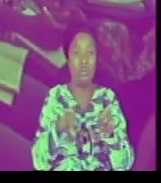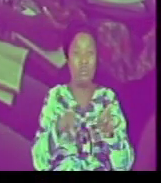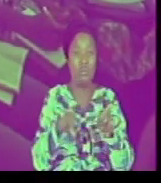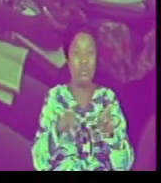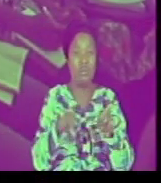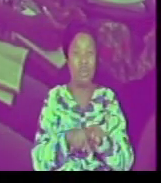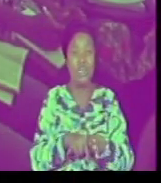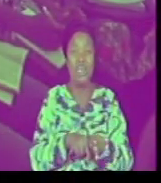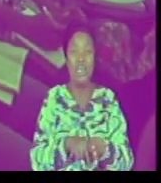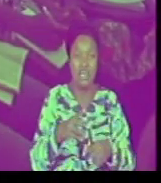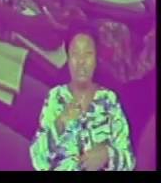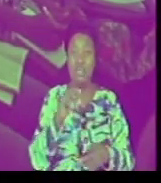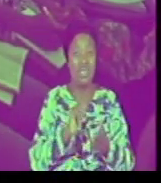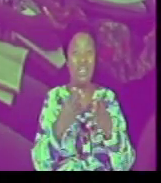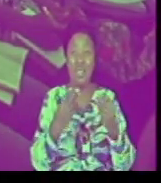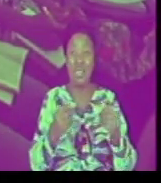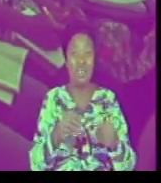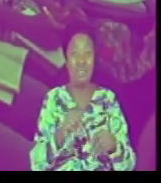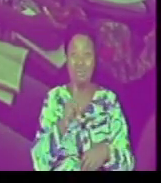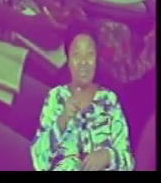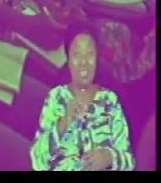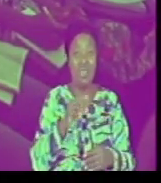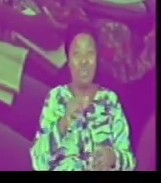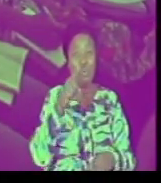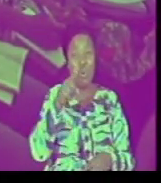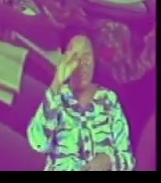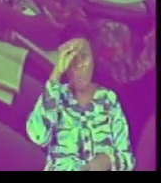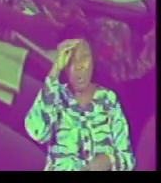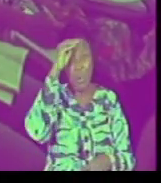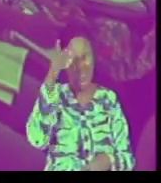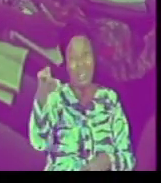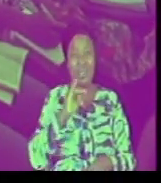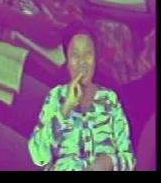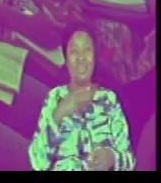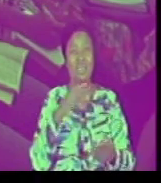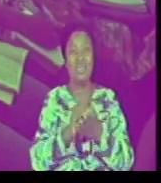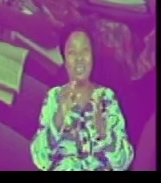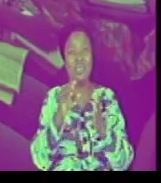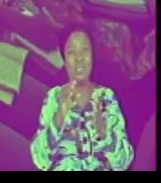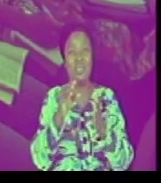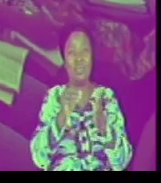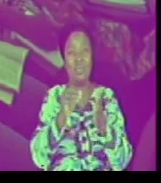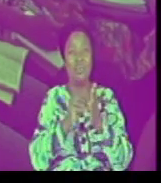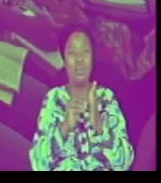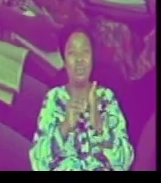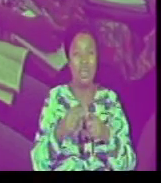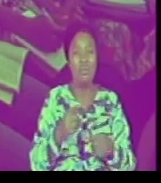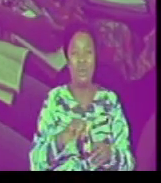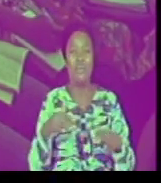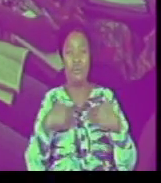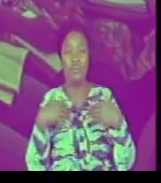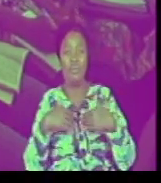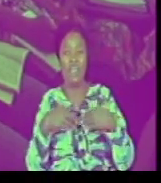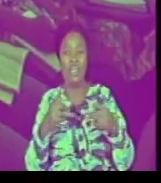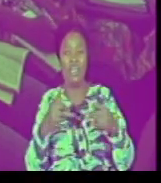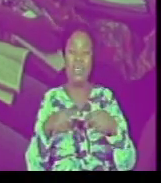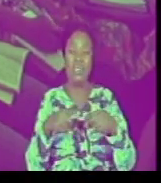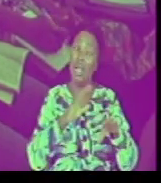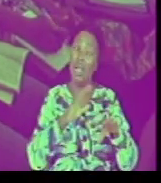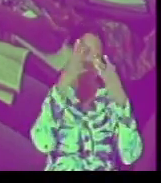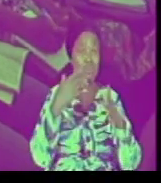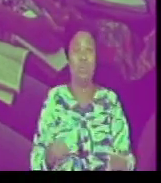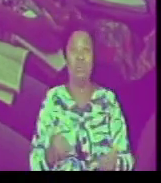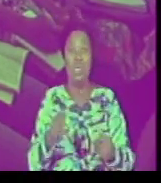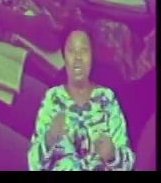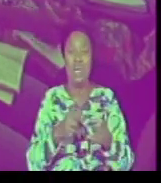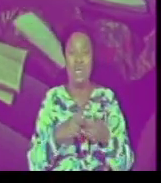this year. I said this year, your property, no Mr. Terrible will be strong